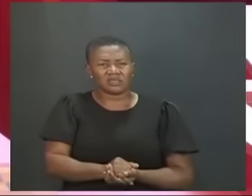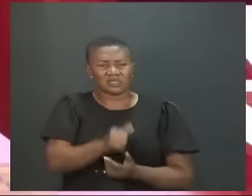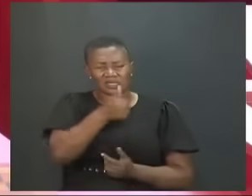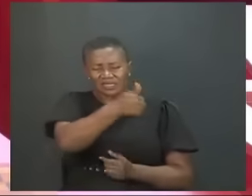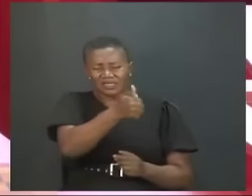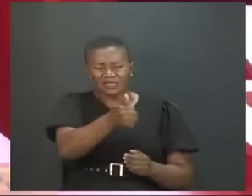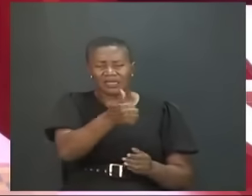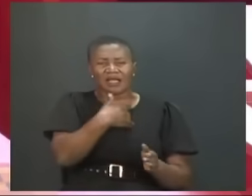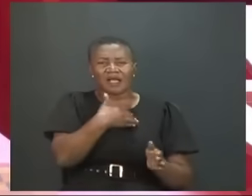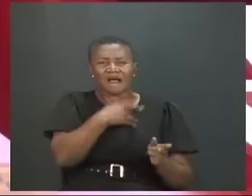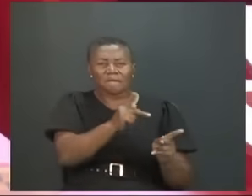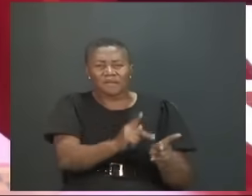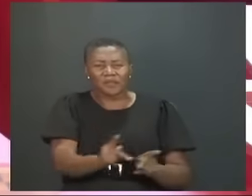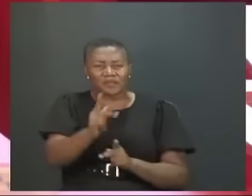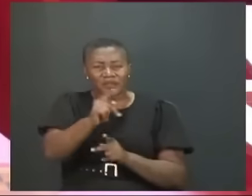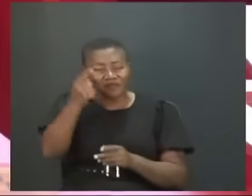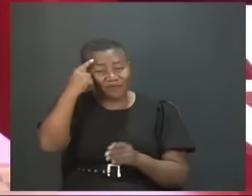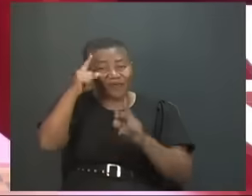the birds.